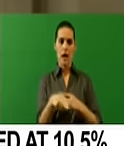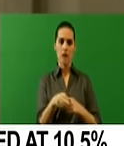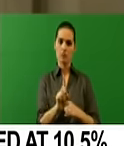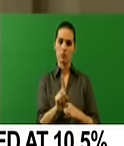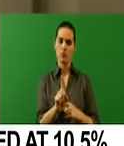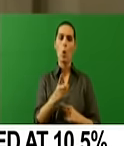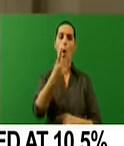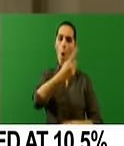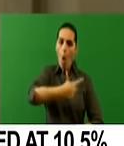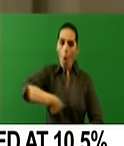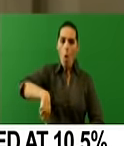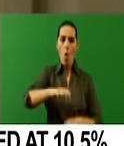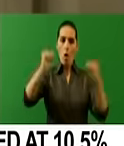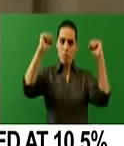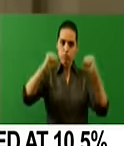a unanimous